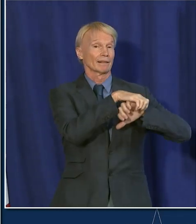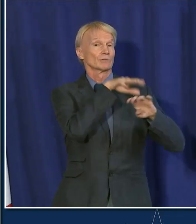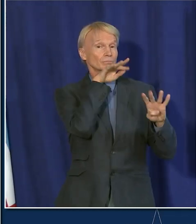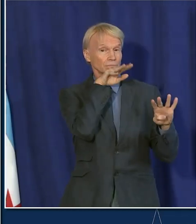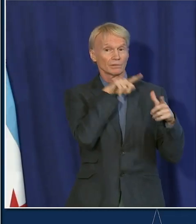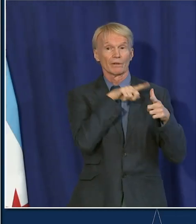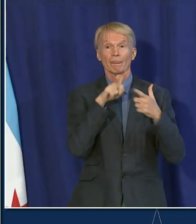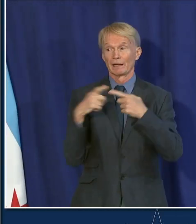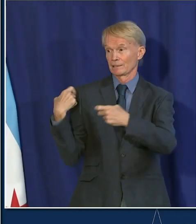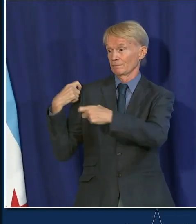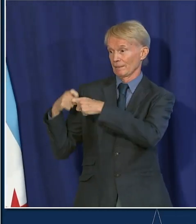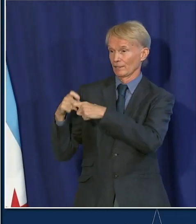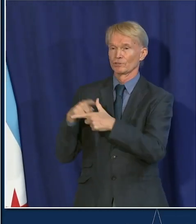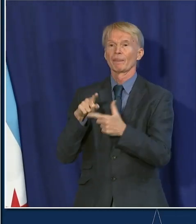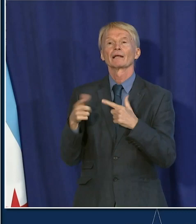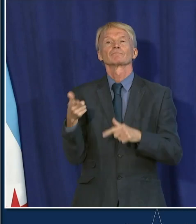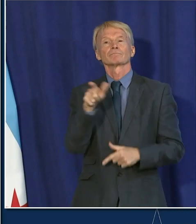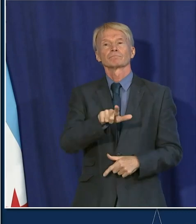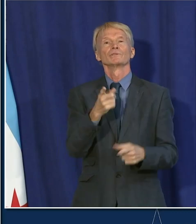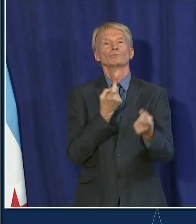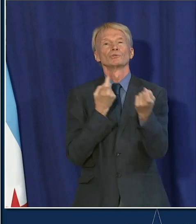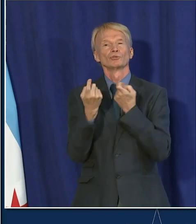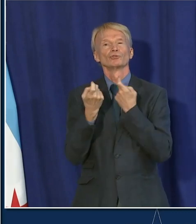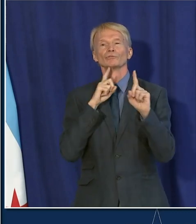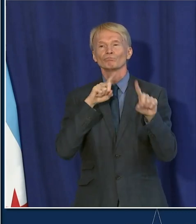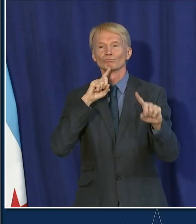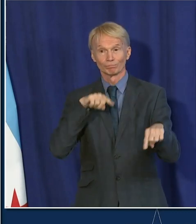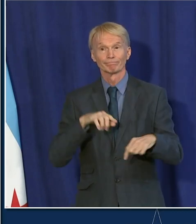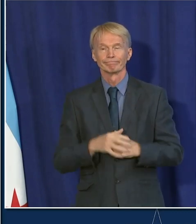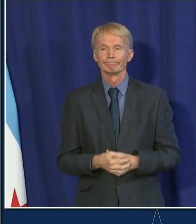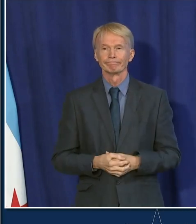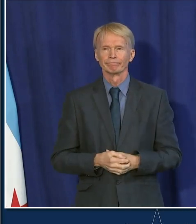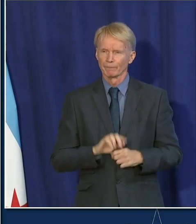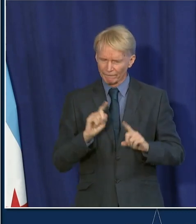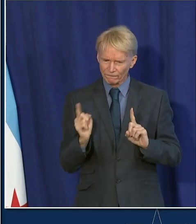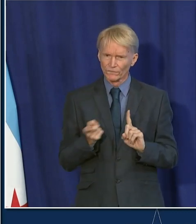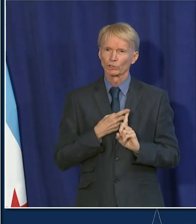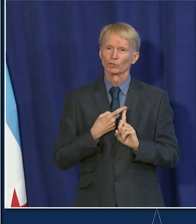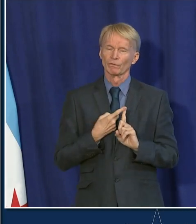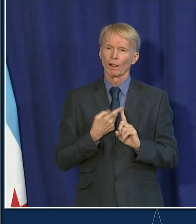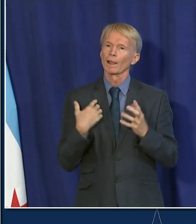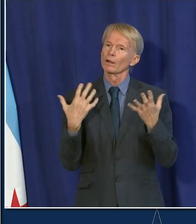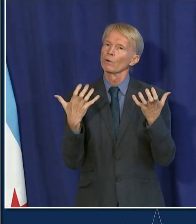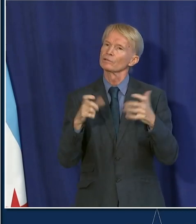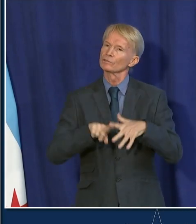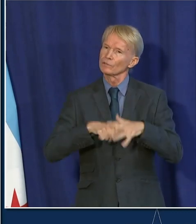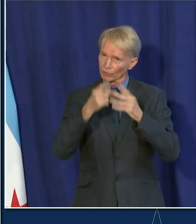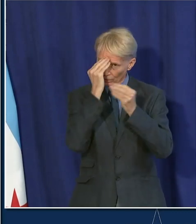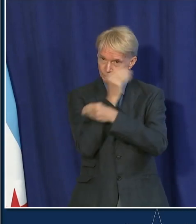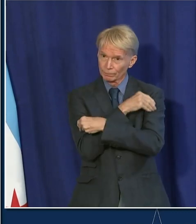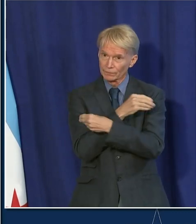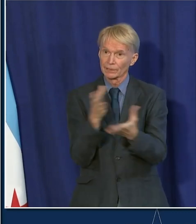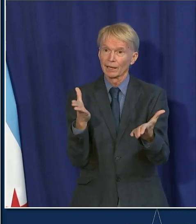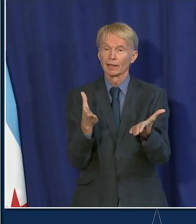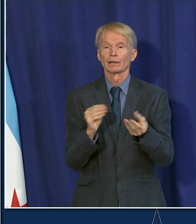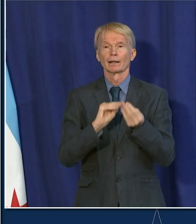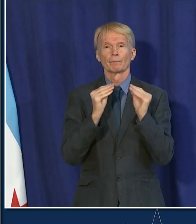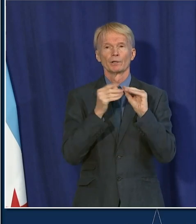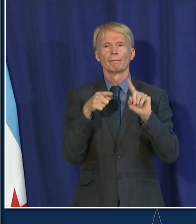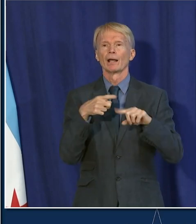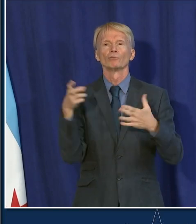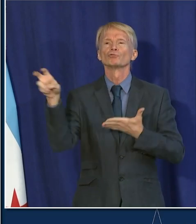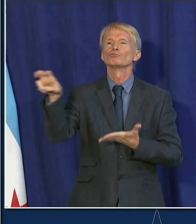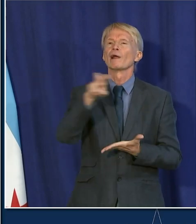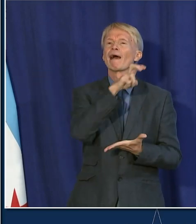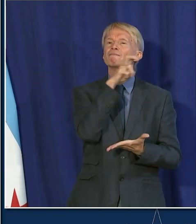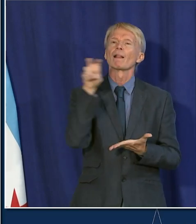in Spanish, and then we'll have an opportunity to take your questions. So first of all, we want to start with an update to the travel